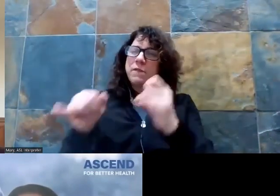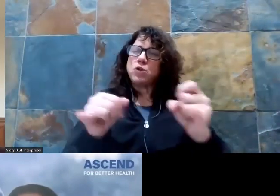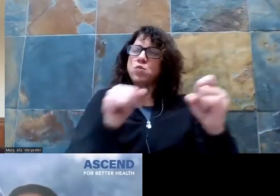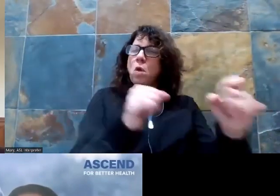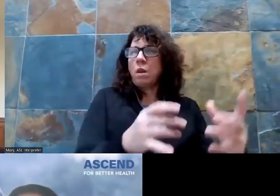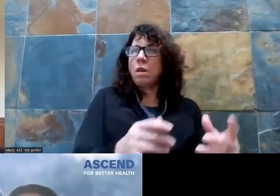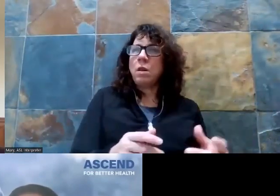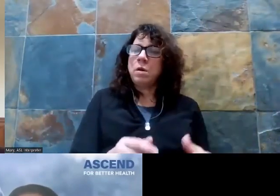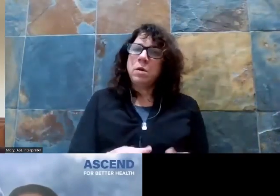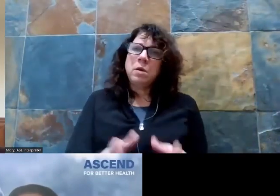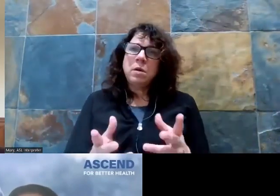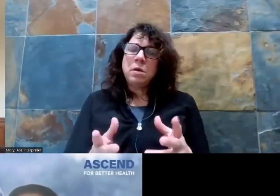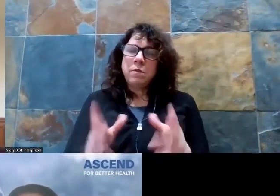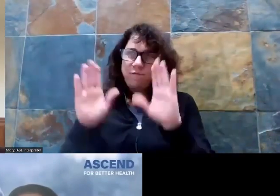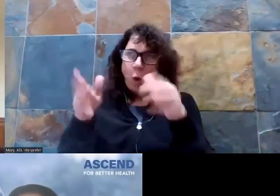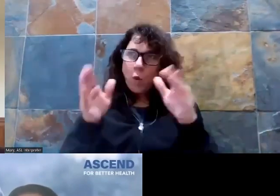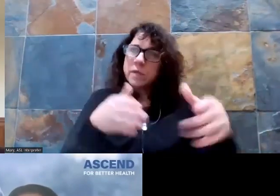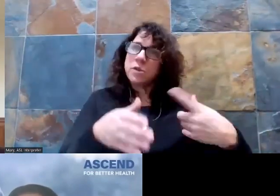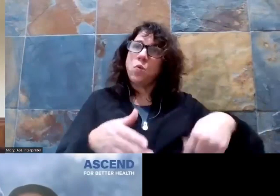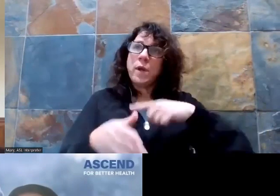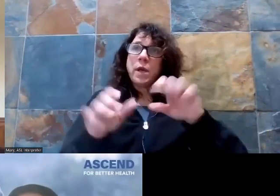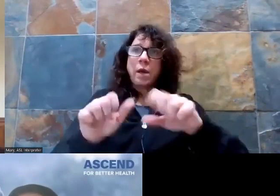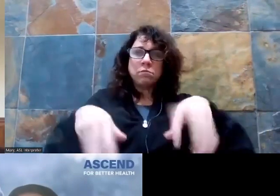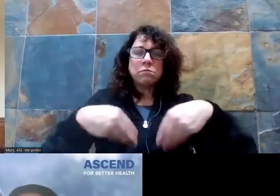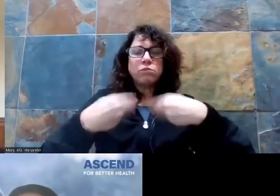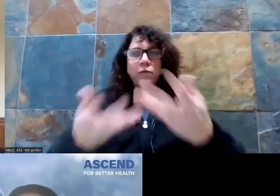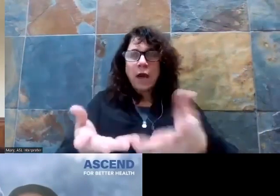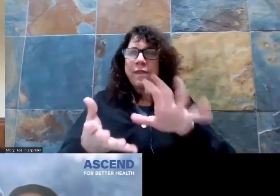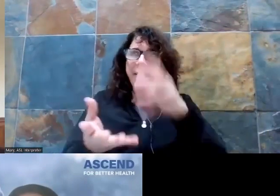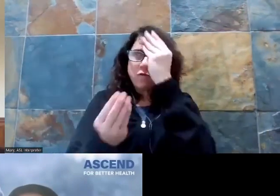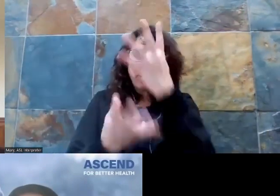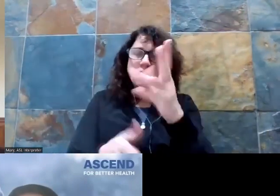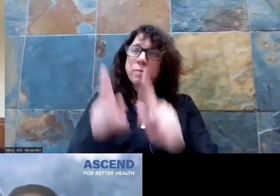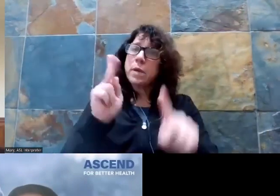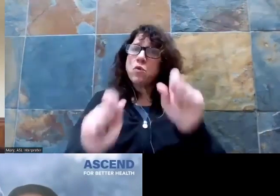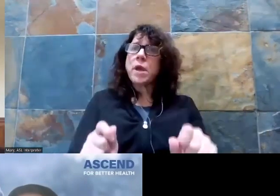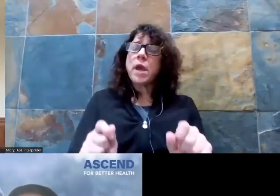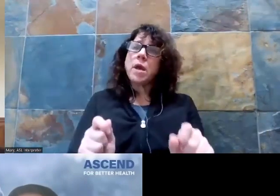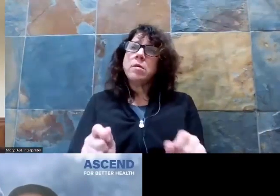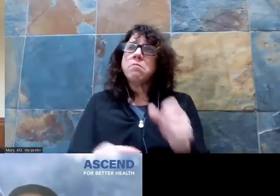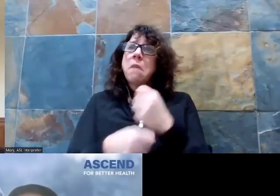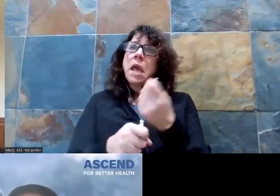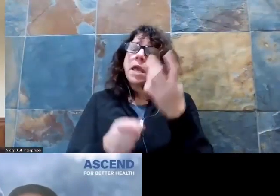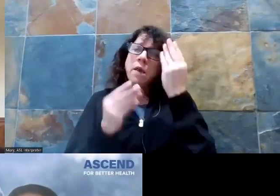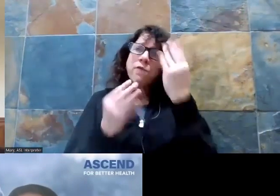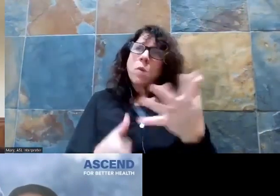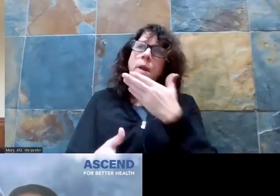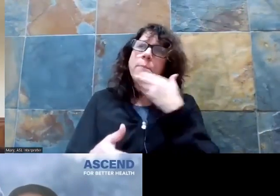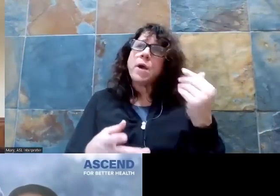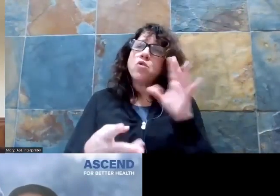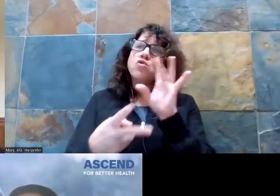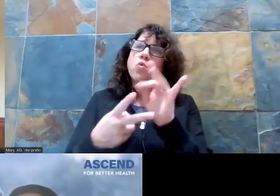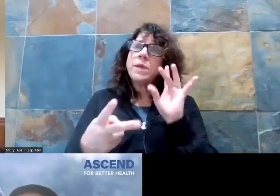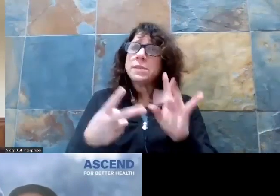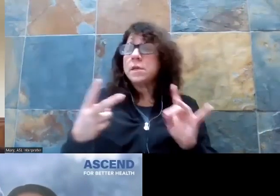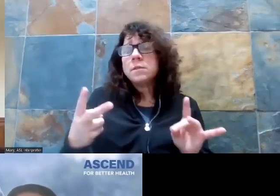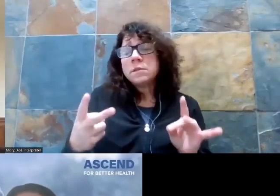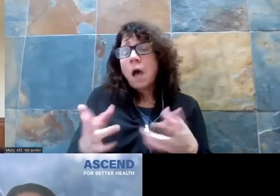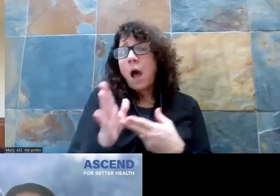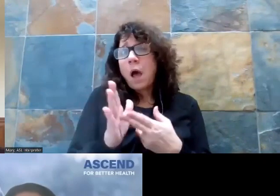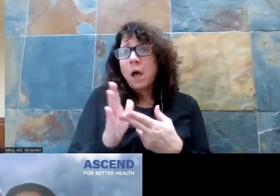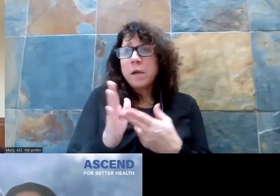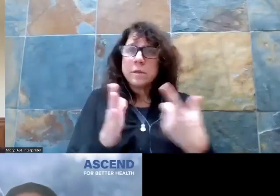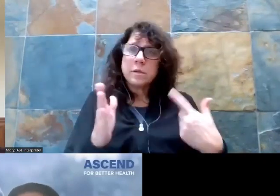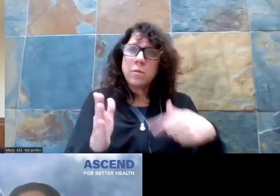so to the extent that we can provide this information, people can then make more informed and better choices. And we frankly